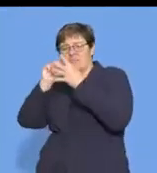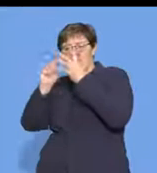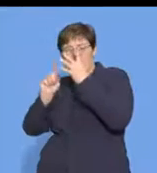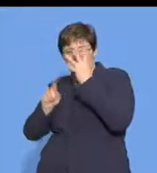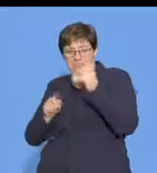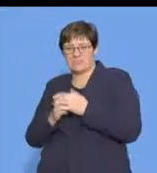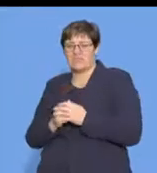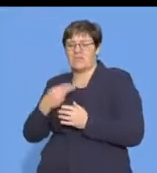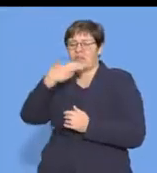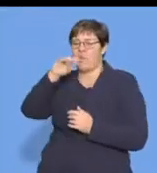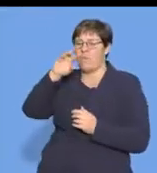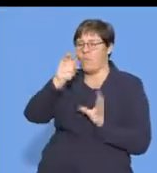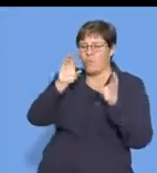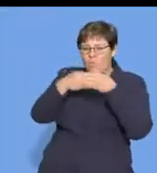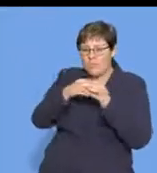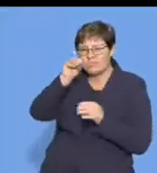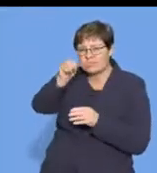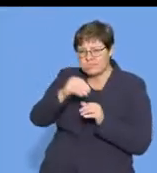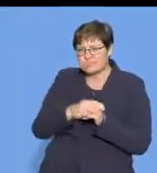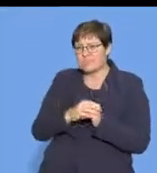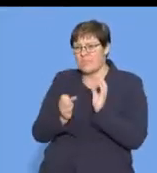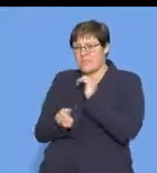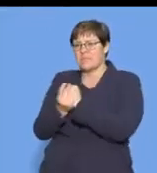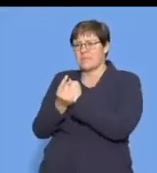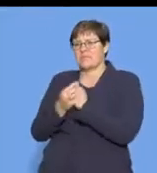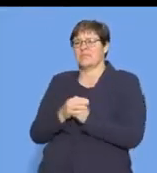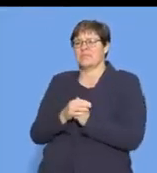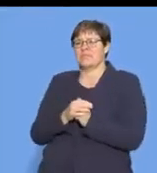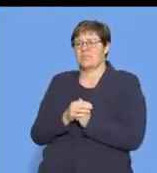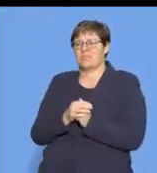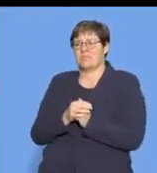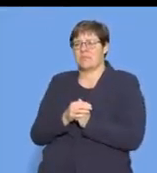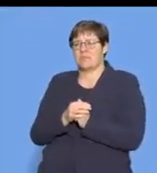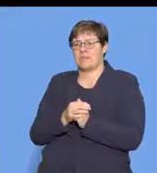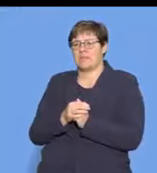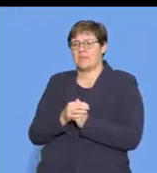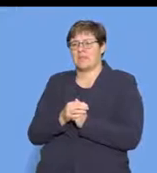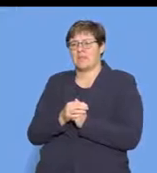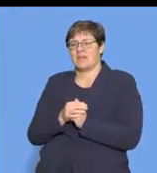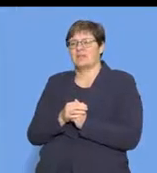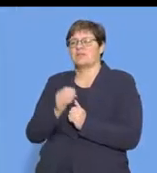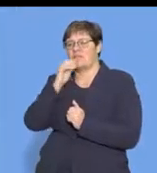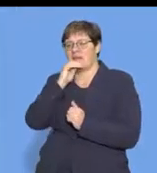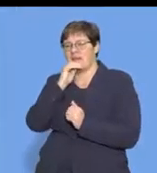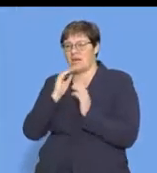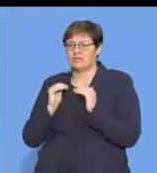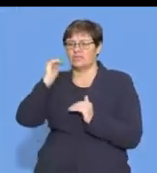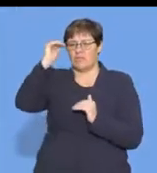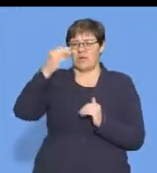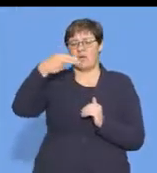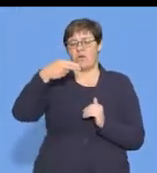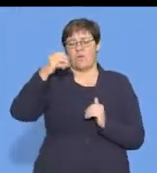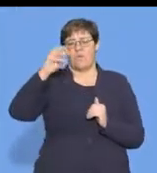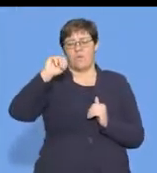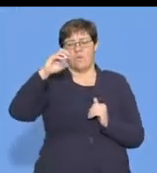have the Homo groups that are emerge, and so we end up here at the top with Homo